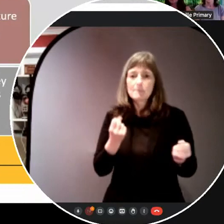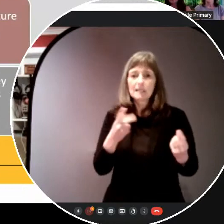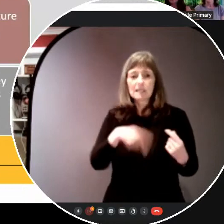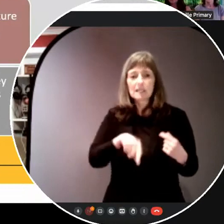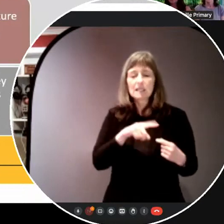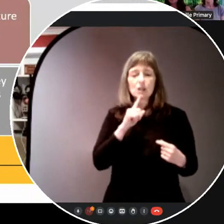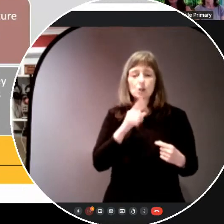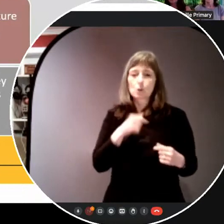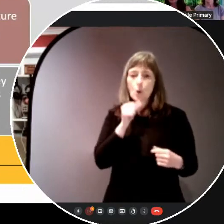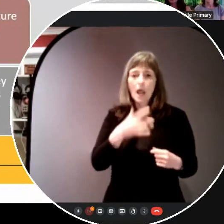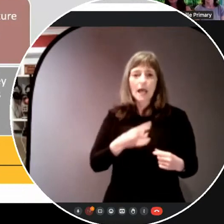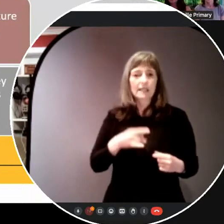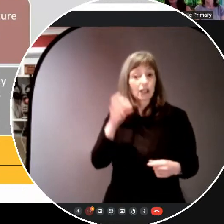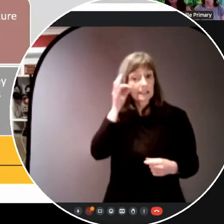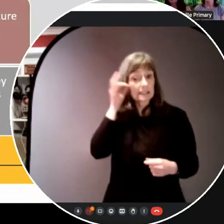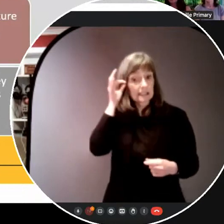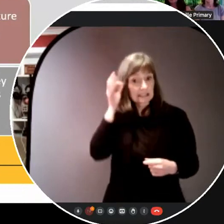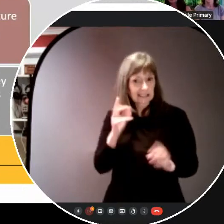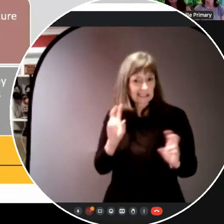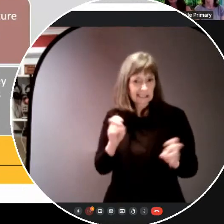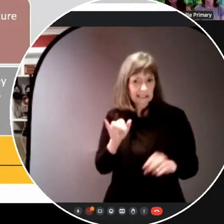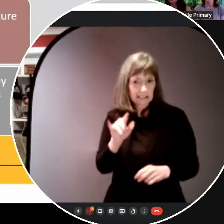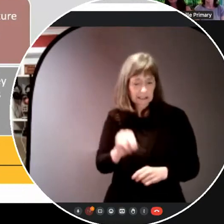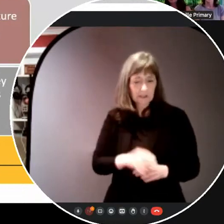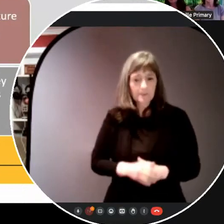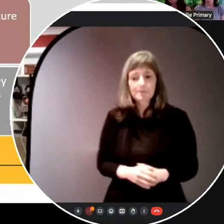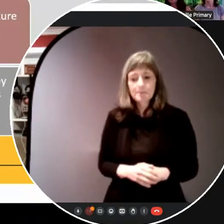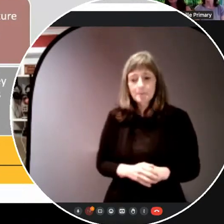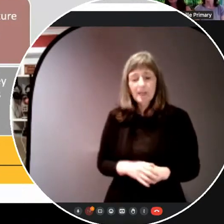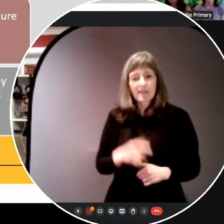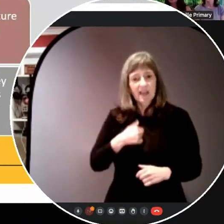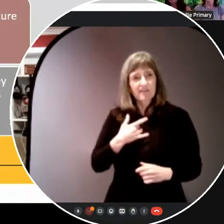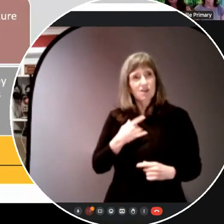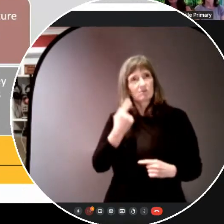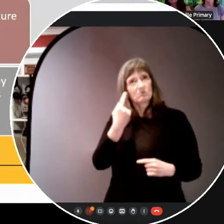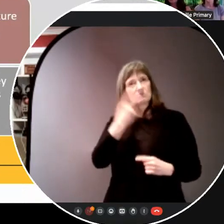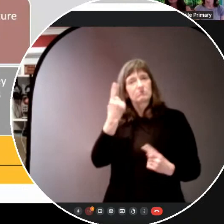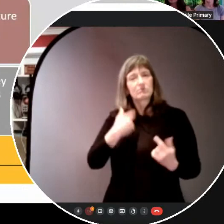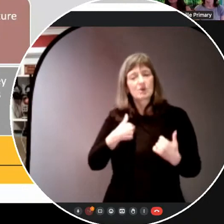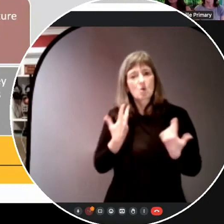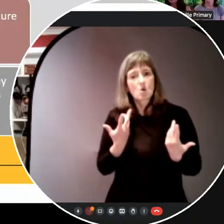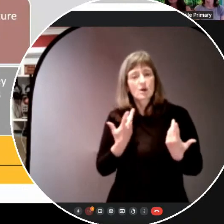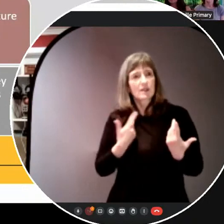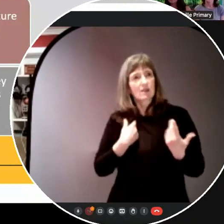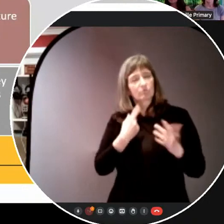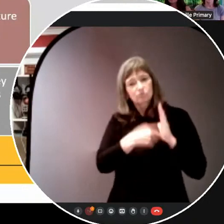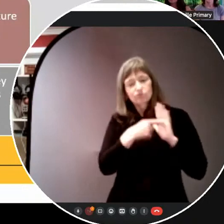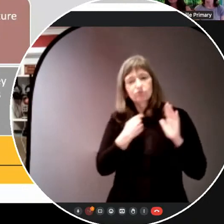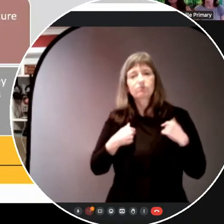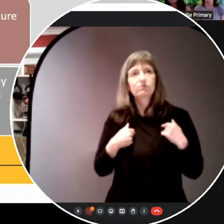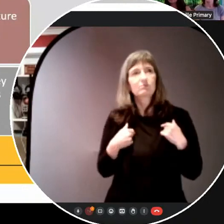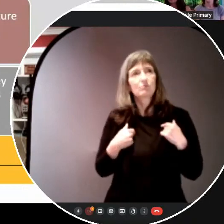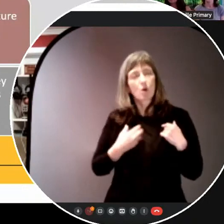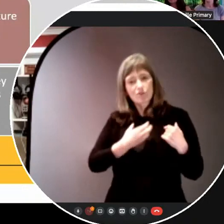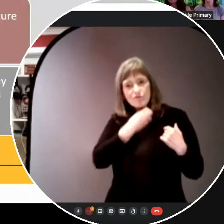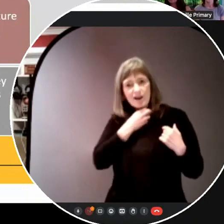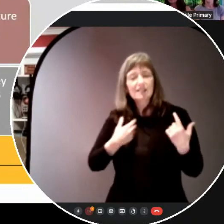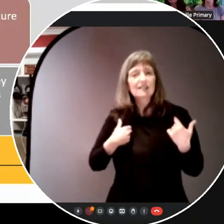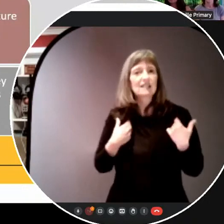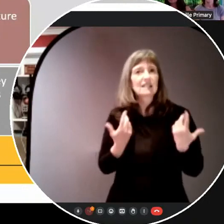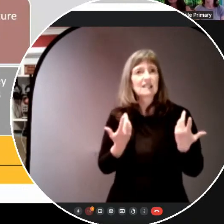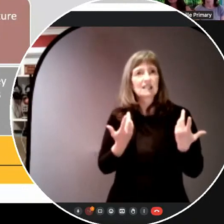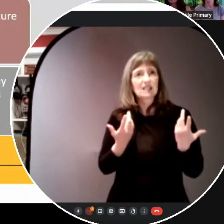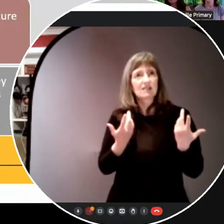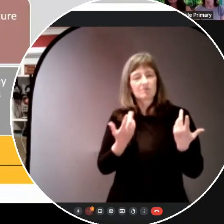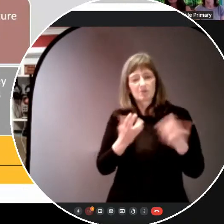few Indians were willing to declare their status. They feared reprisal in the form of ridicule, being threatened as outcasts, and being subject to abuse